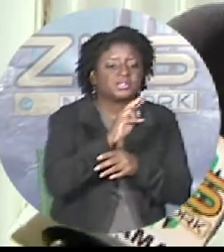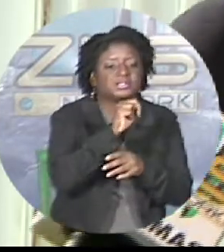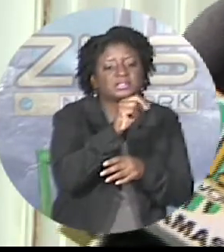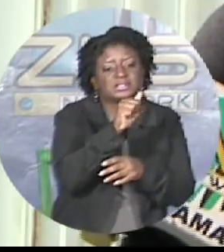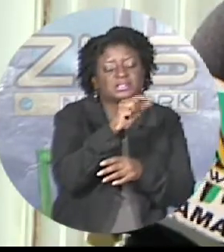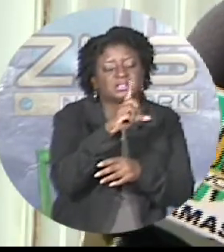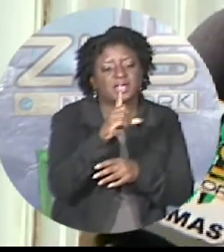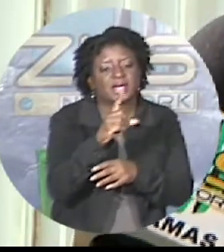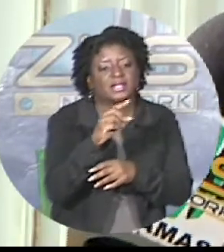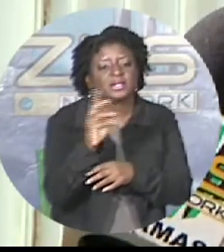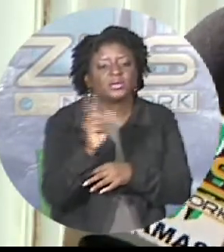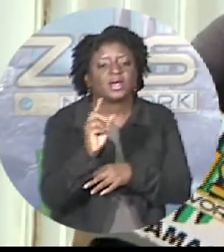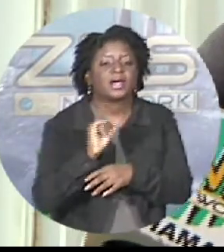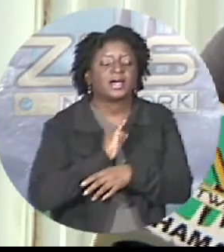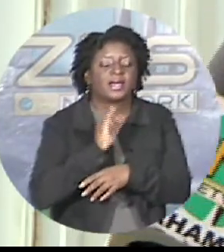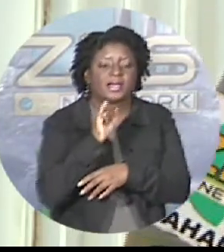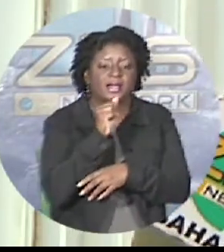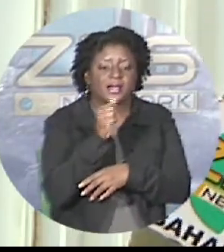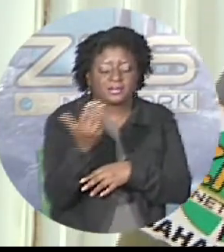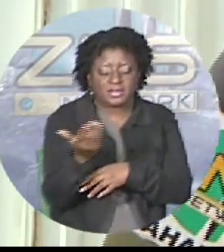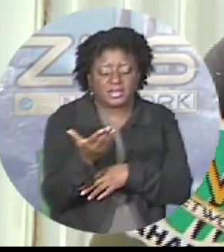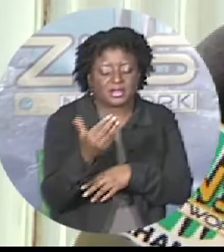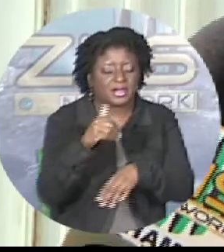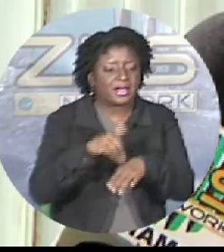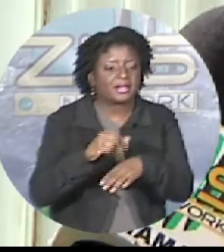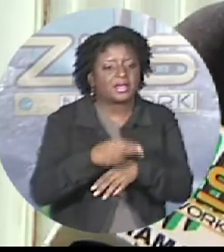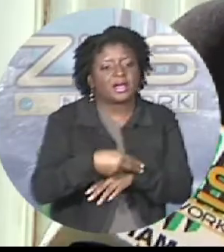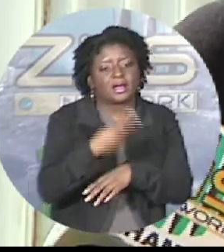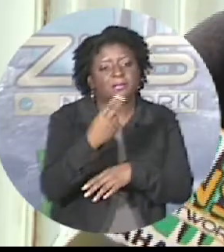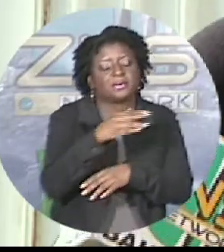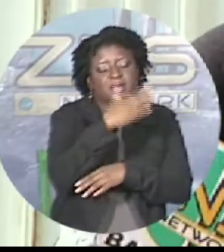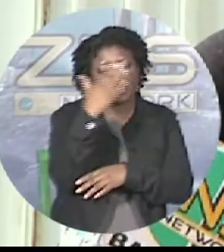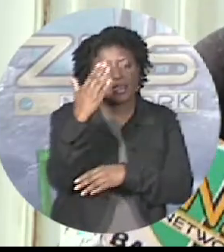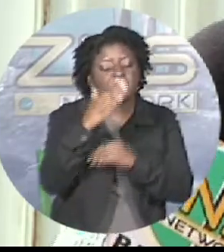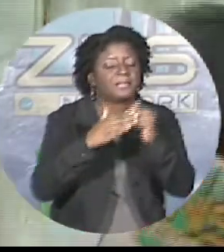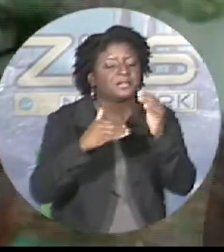at the upper air building as a temporary location as well.